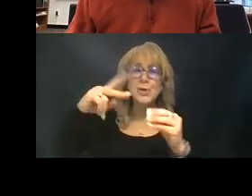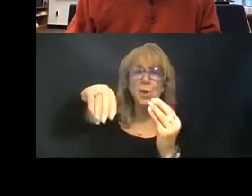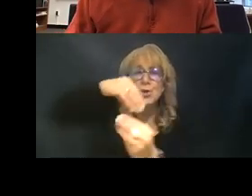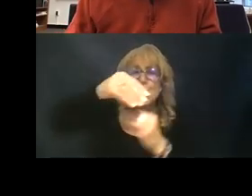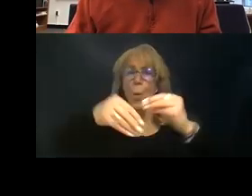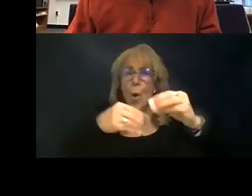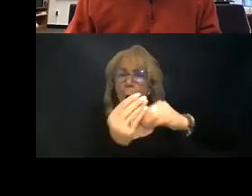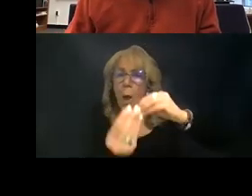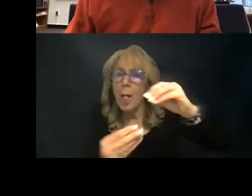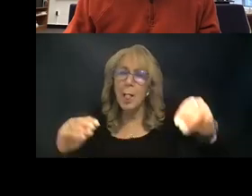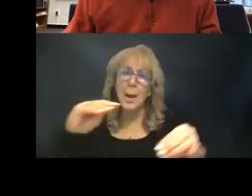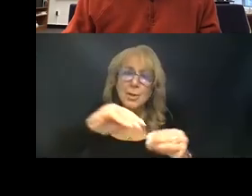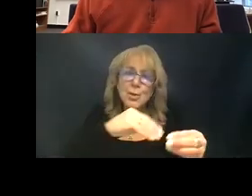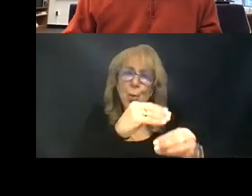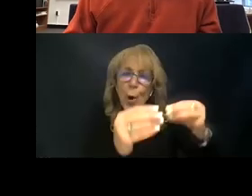flows.